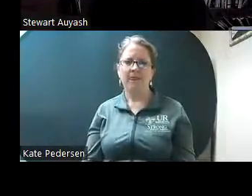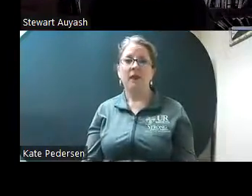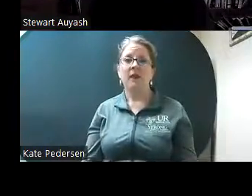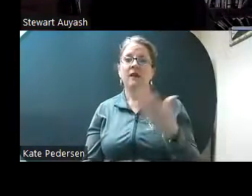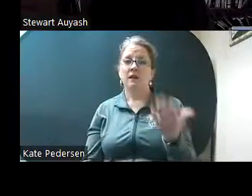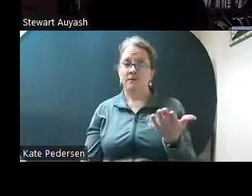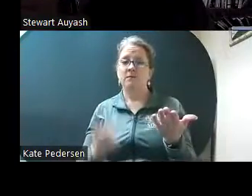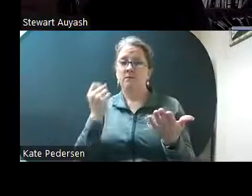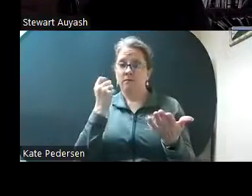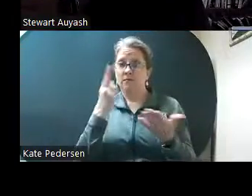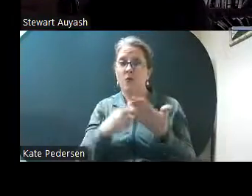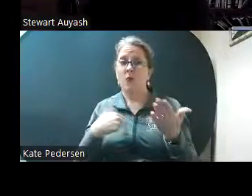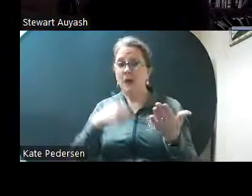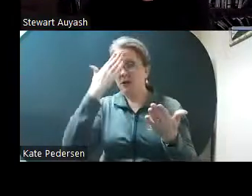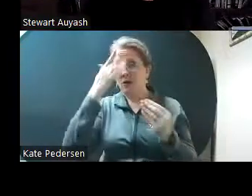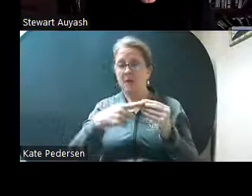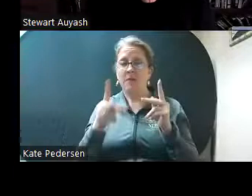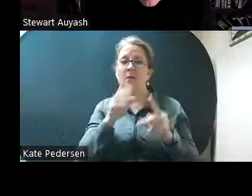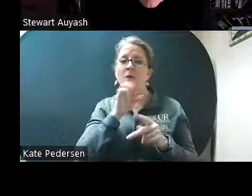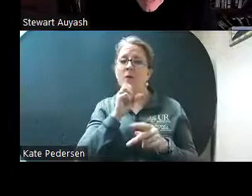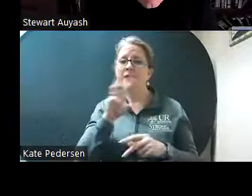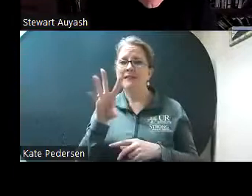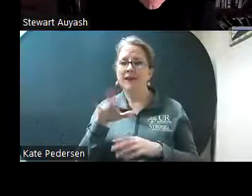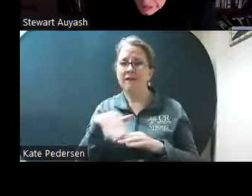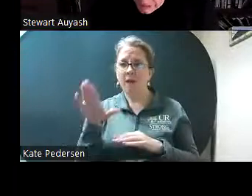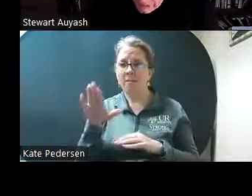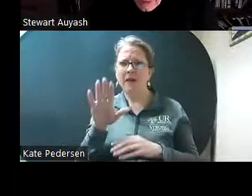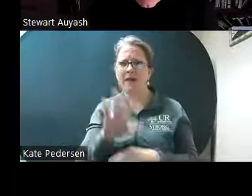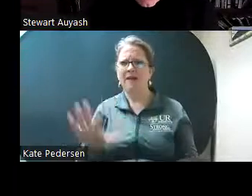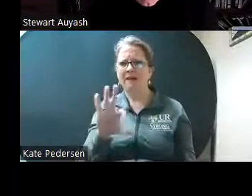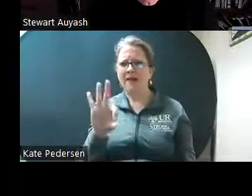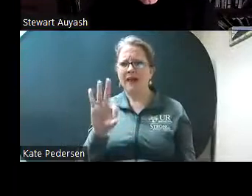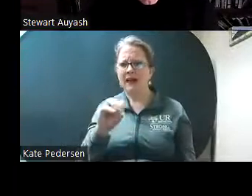Now, what we know about people over 65 is that 9%